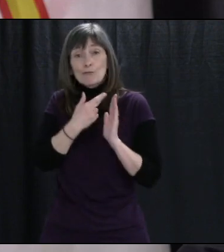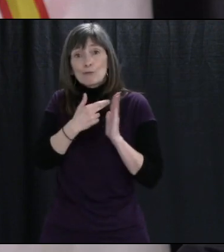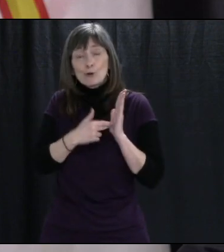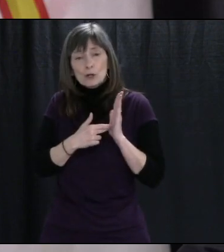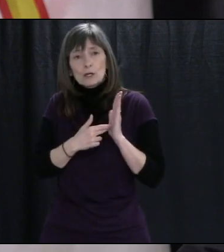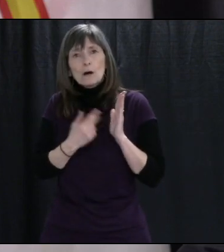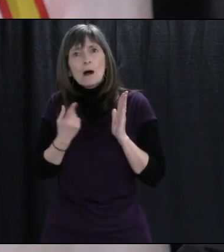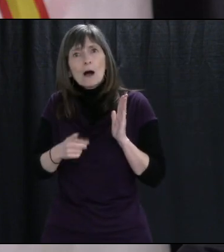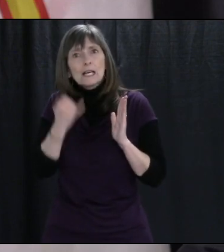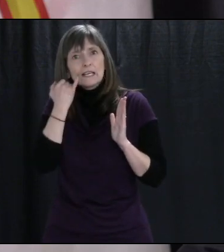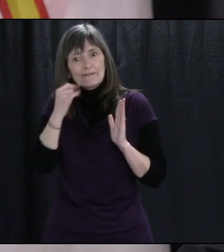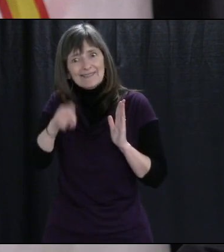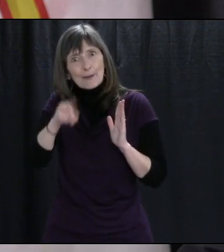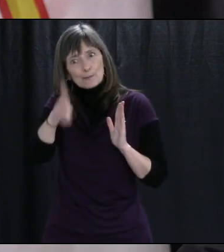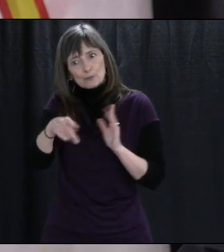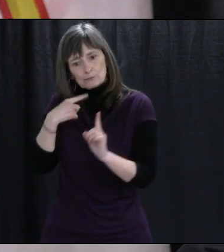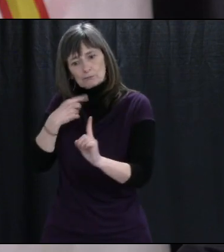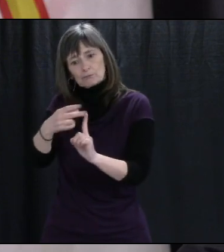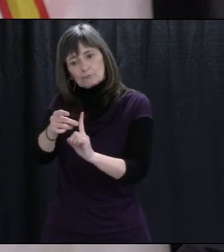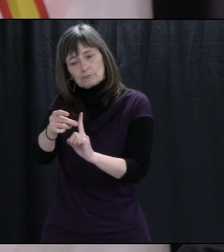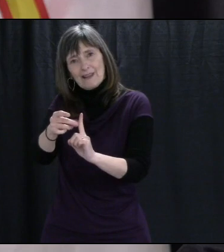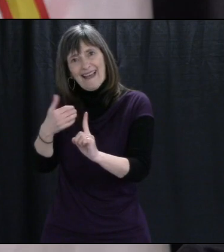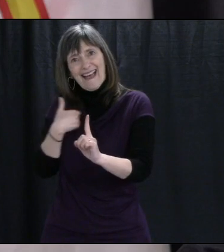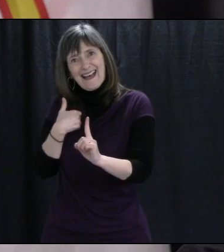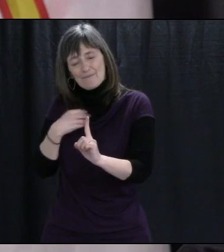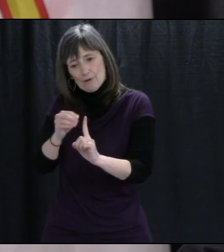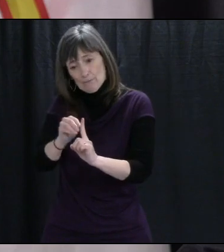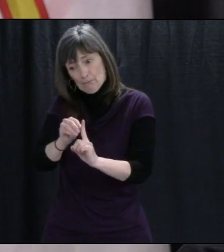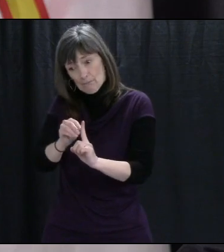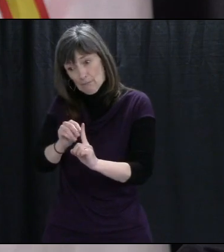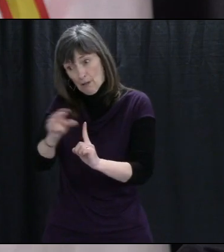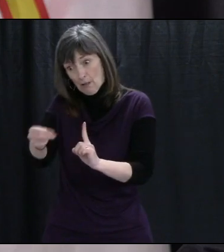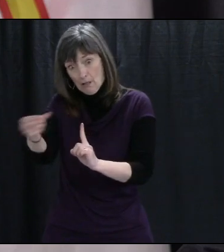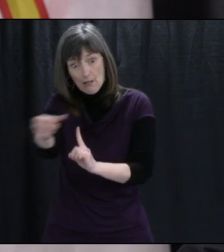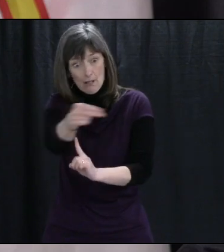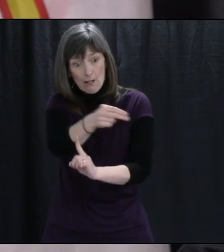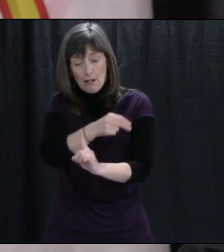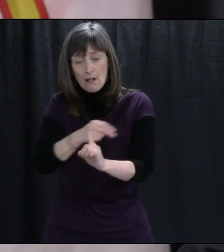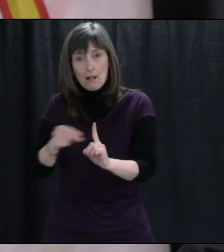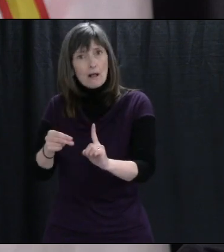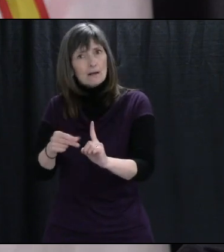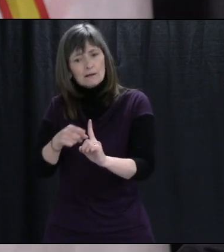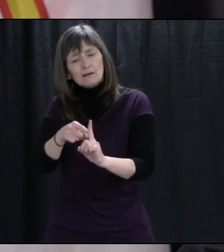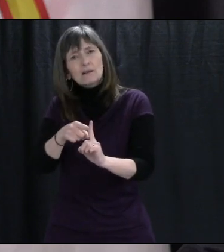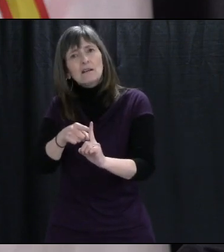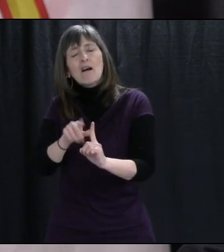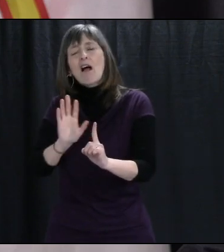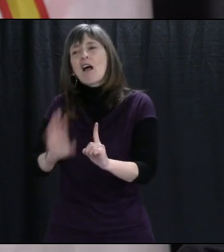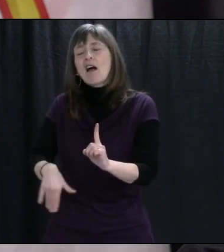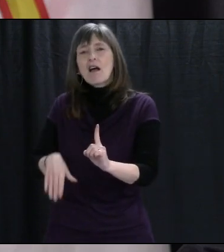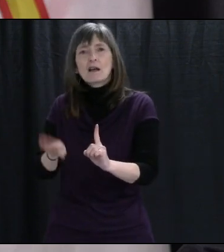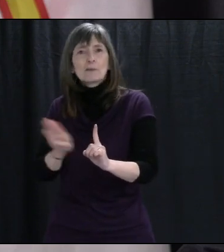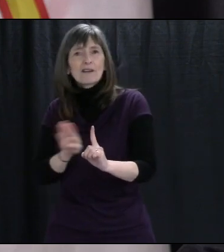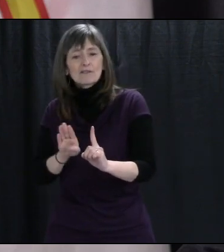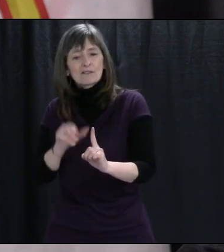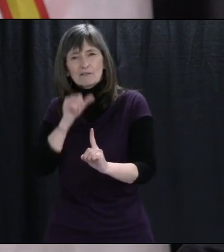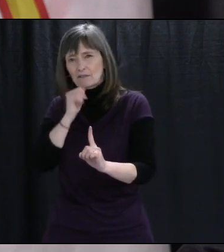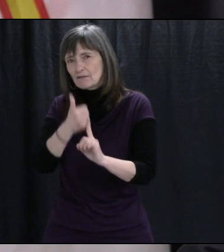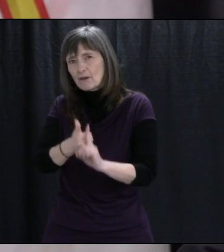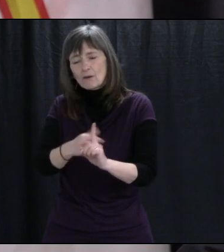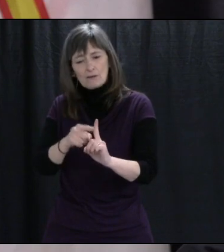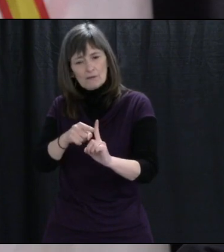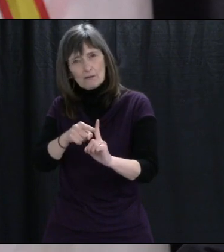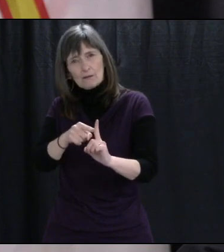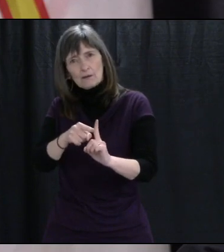truly understand that their actions and what could happen as a result of their poor actions, there is a consequence. The consequence maybe